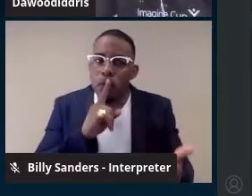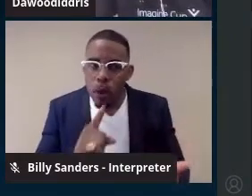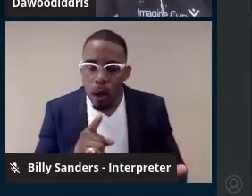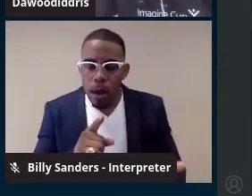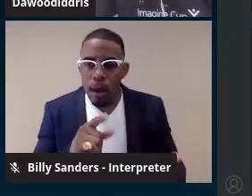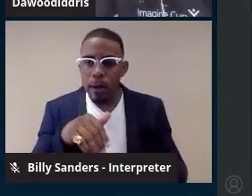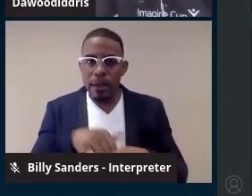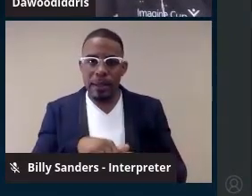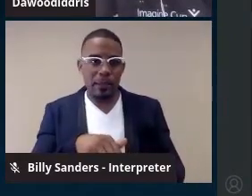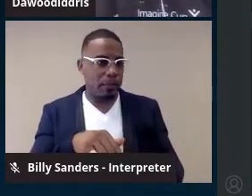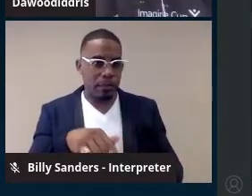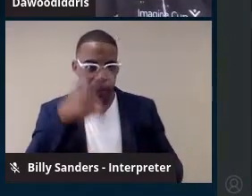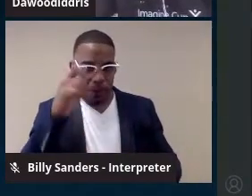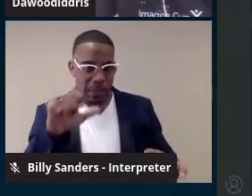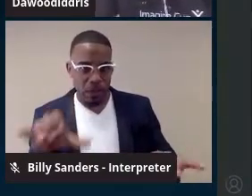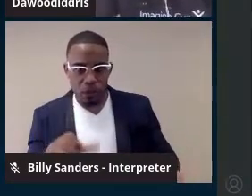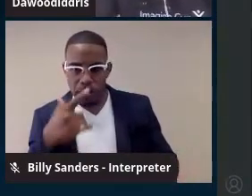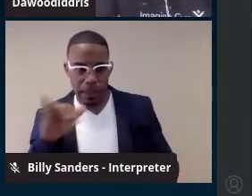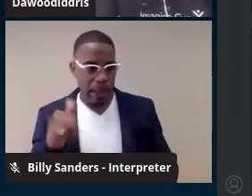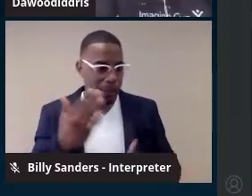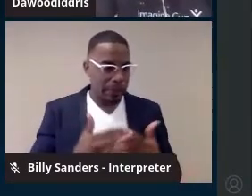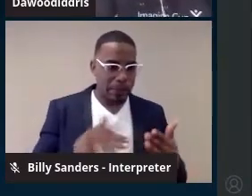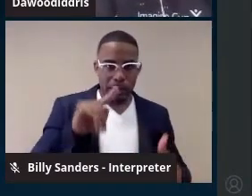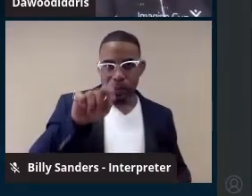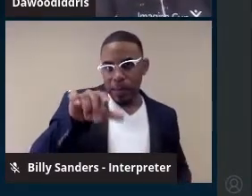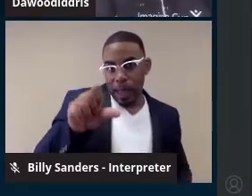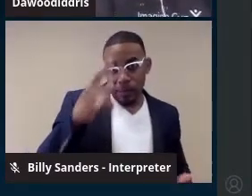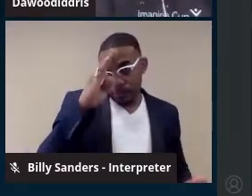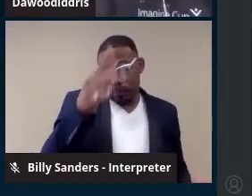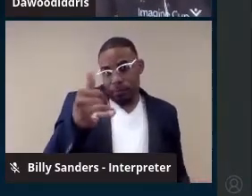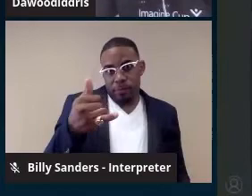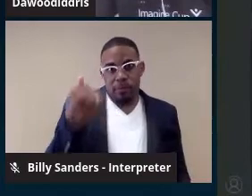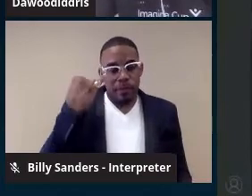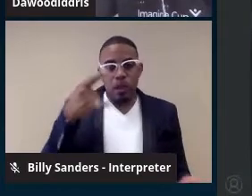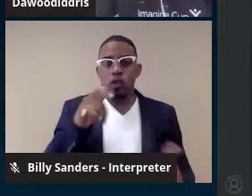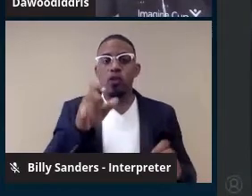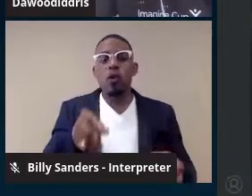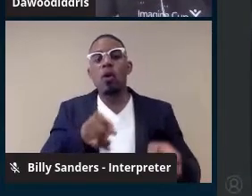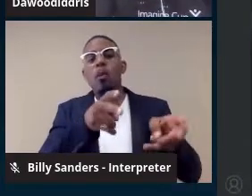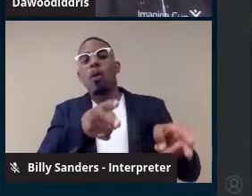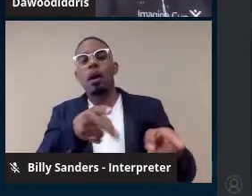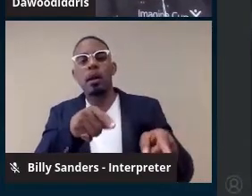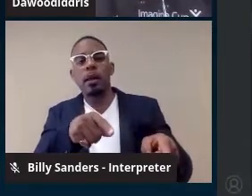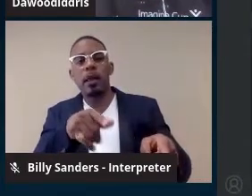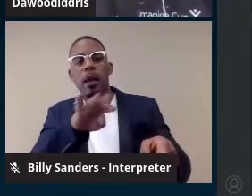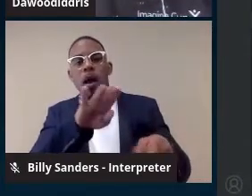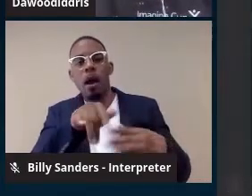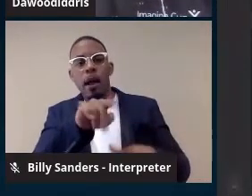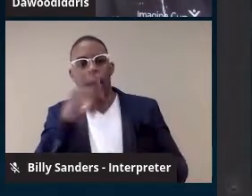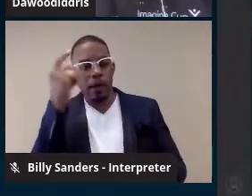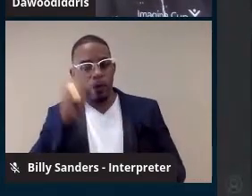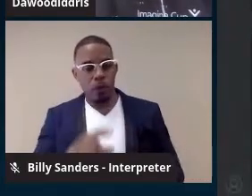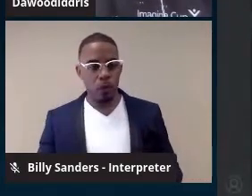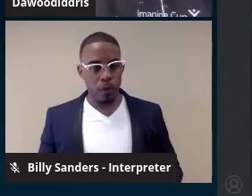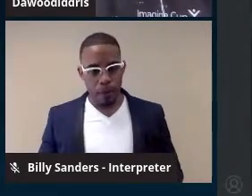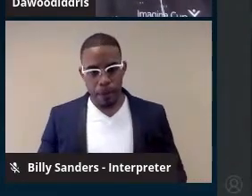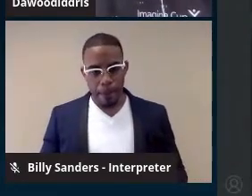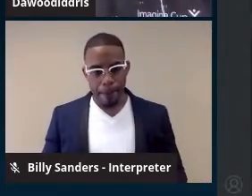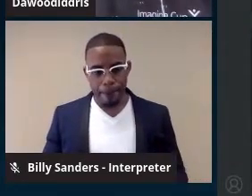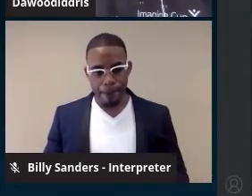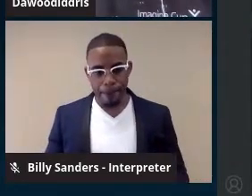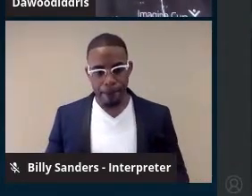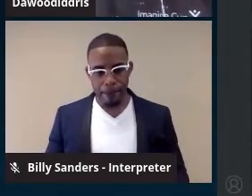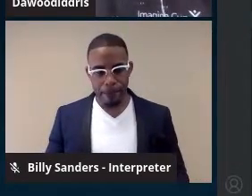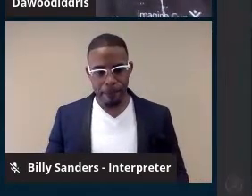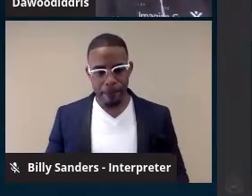in, because we are doing to do, maybe you are doing some tasks, right? So this should pull in all tasks for you, okay? So this is going to